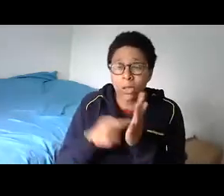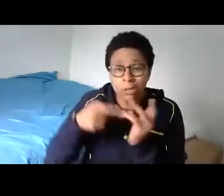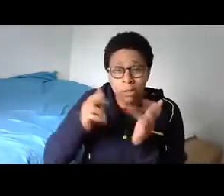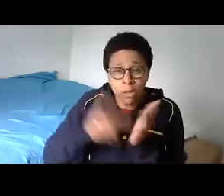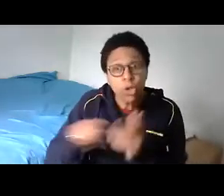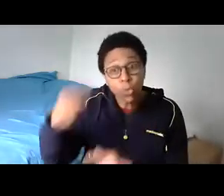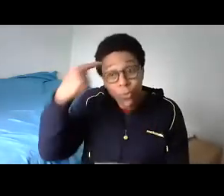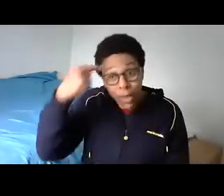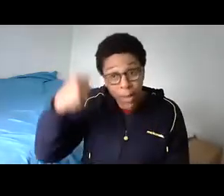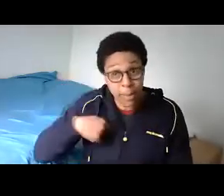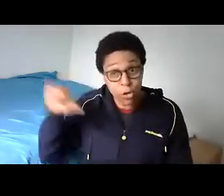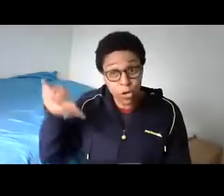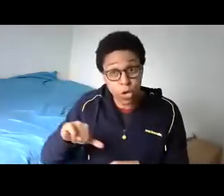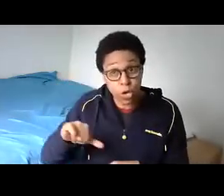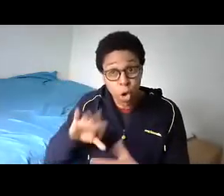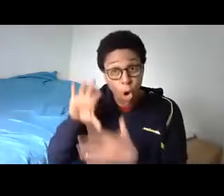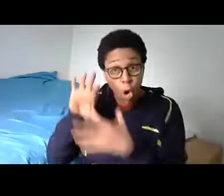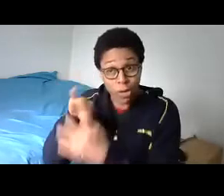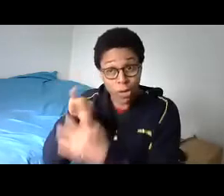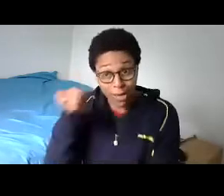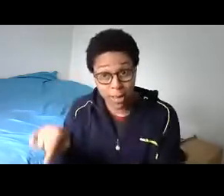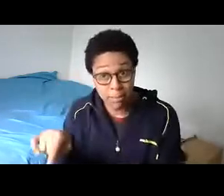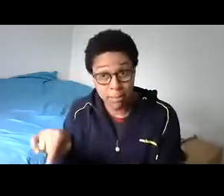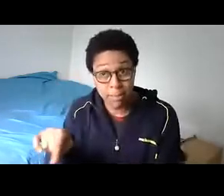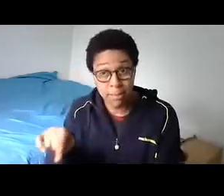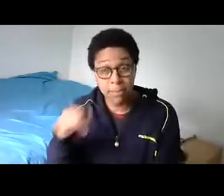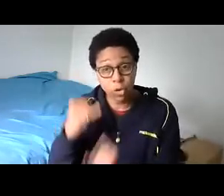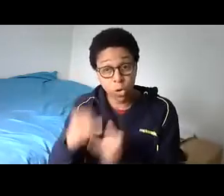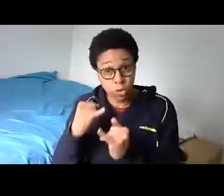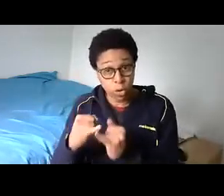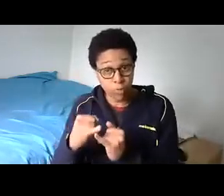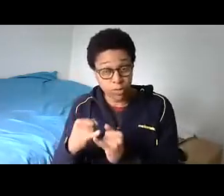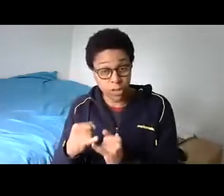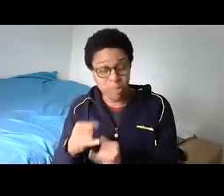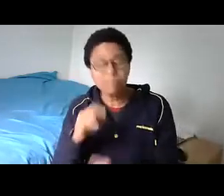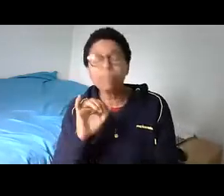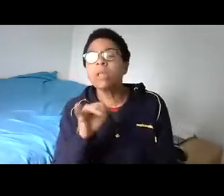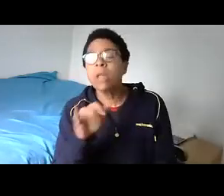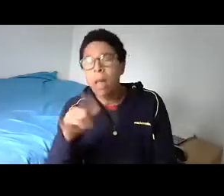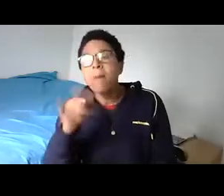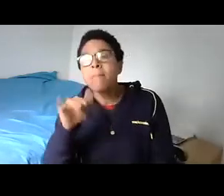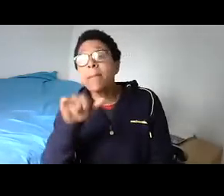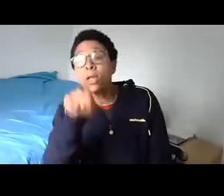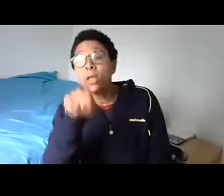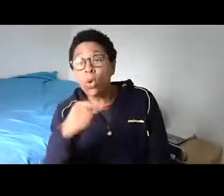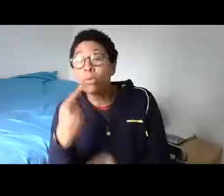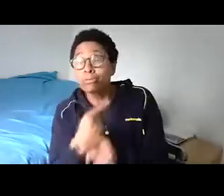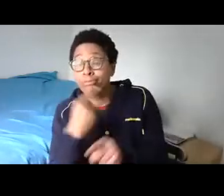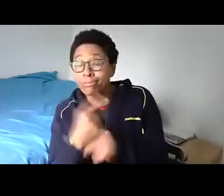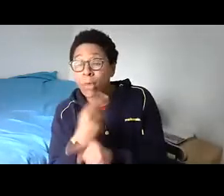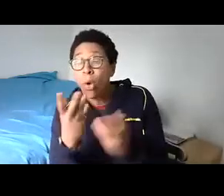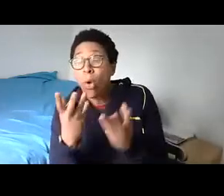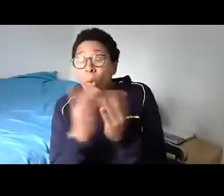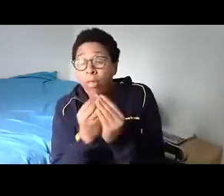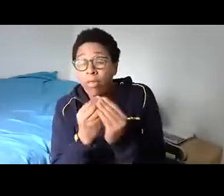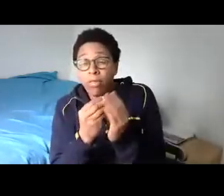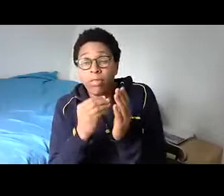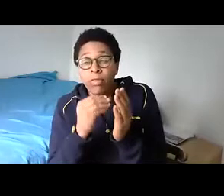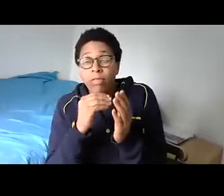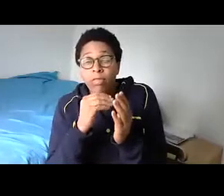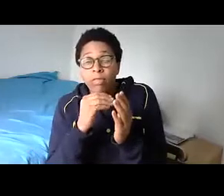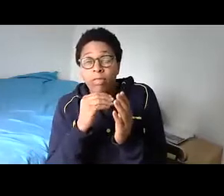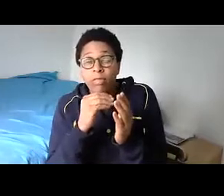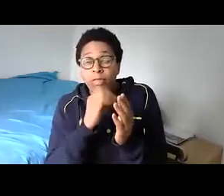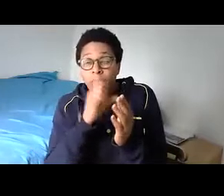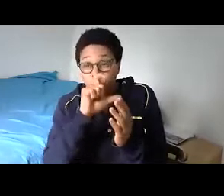Merton. So Charlotte, maybe if you, Jolanta, if you have a conversation, because I'm sure Merton still will know